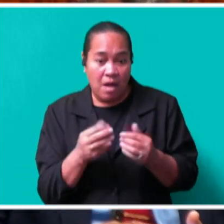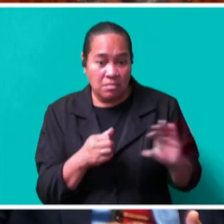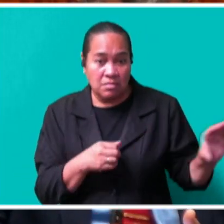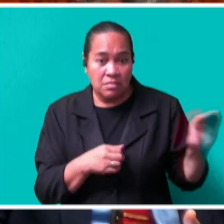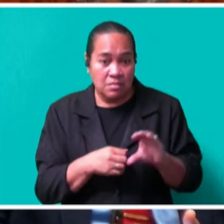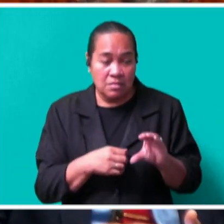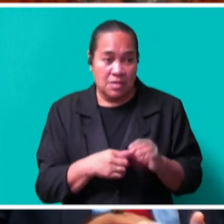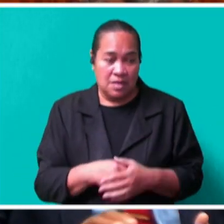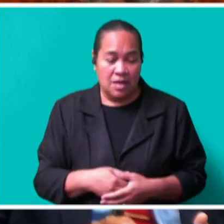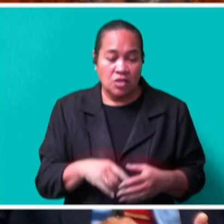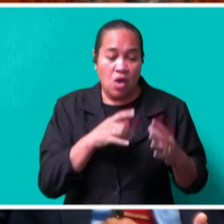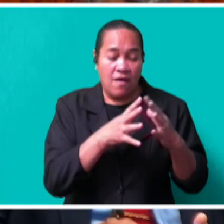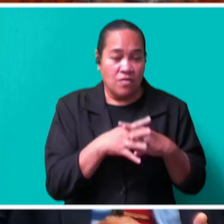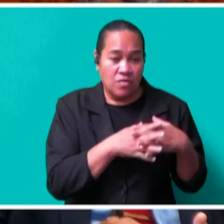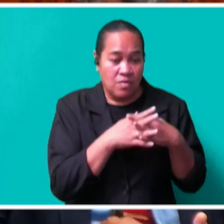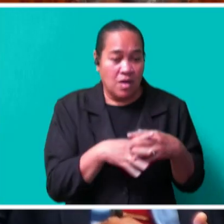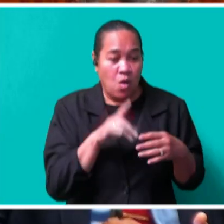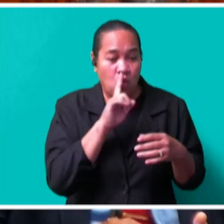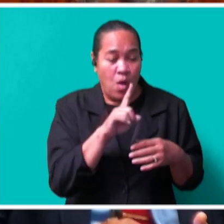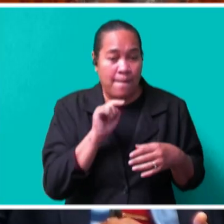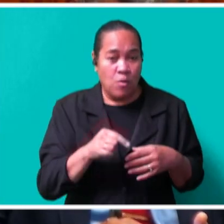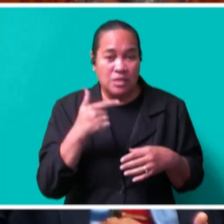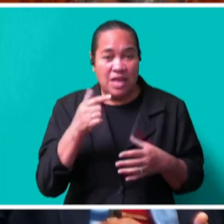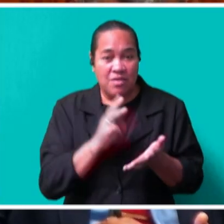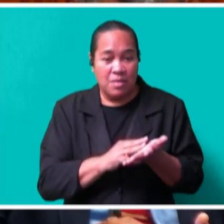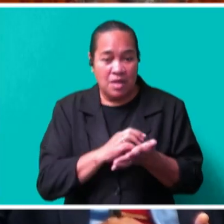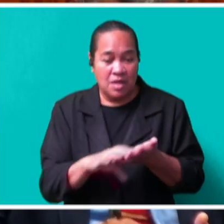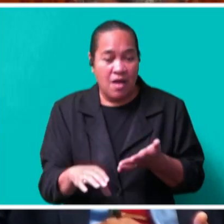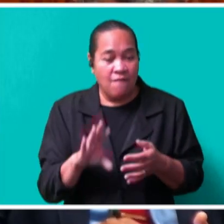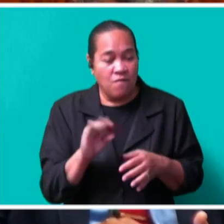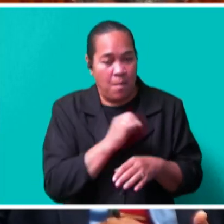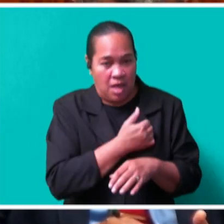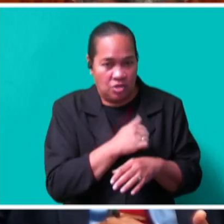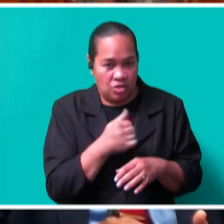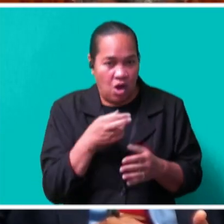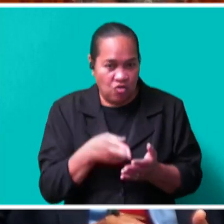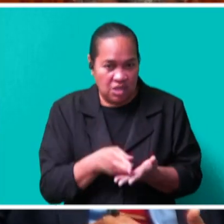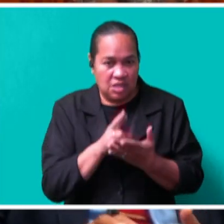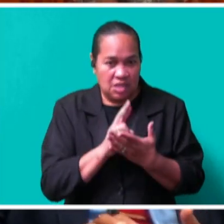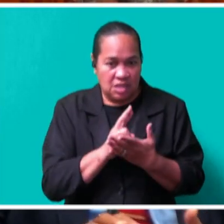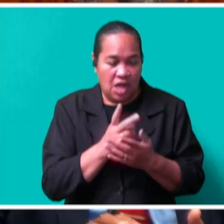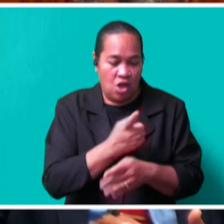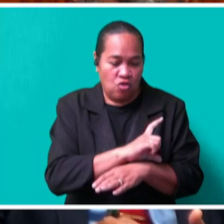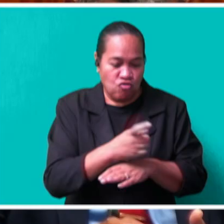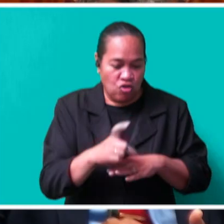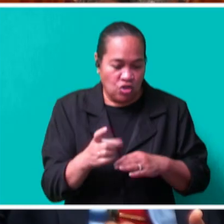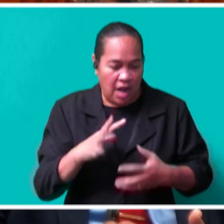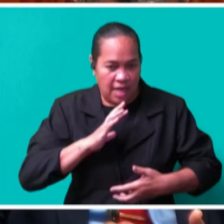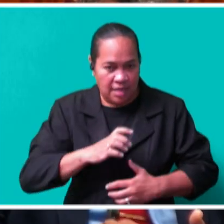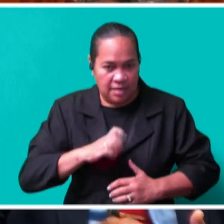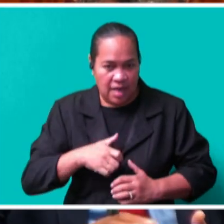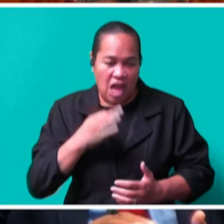co-financing of US 1.7 million from the Ocean Resilience and Coastal Adaptation Trust